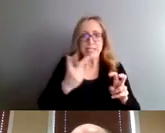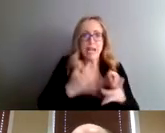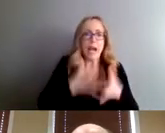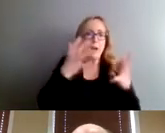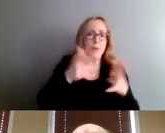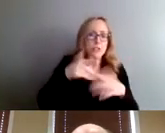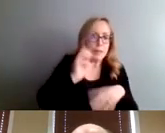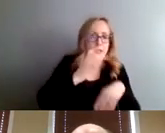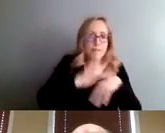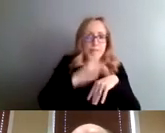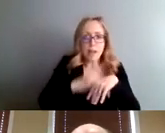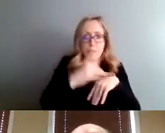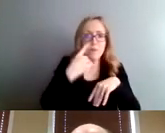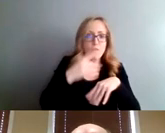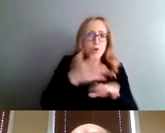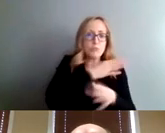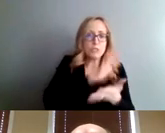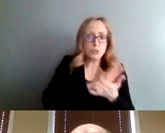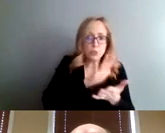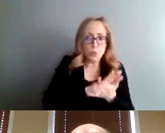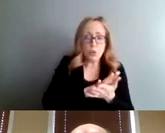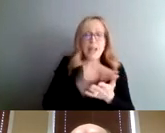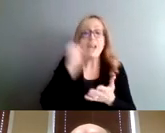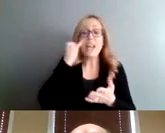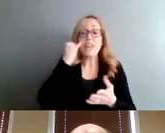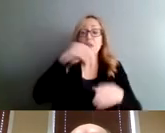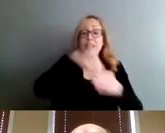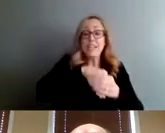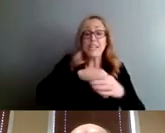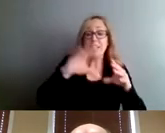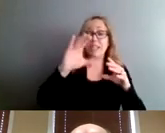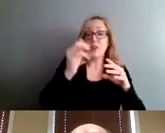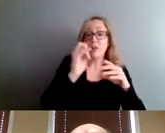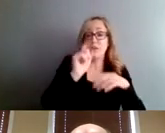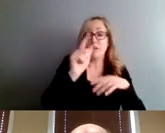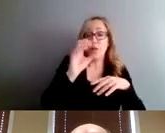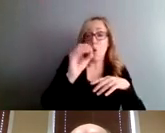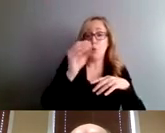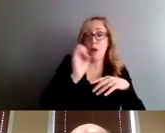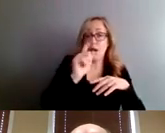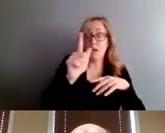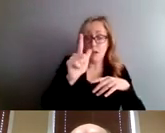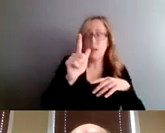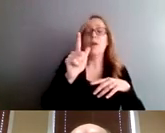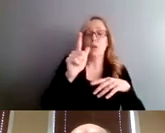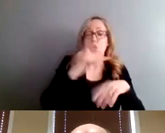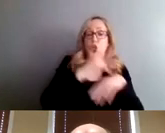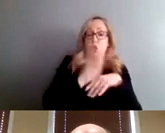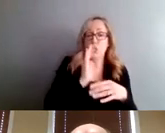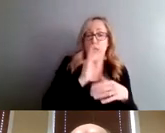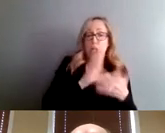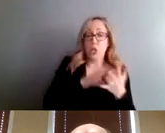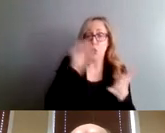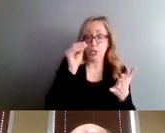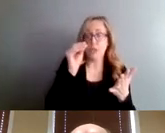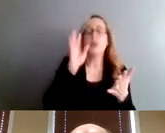our K through 5. If you're preschool within the Cardinal O'Connell Early Learning Center, you'll be hearing shortly about what that plan is for students who are